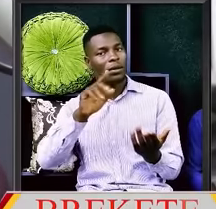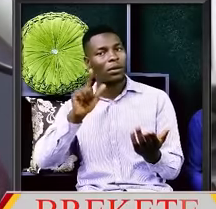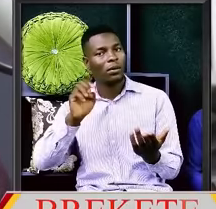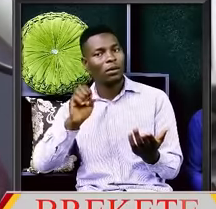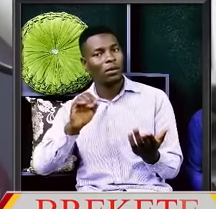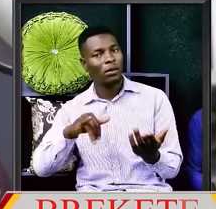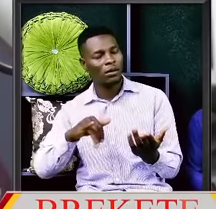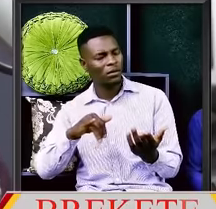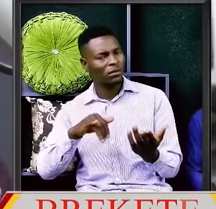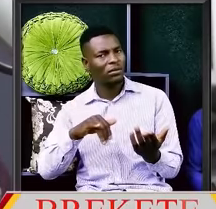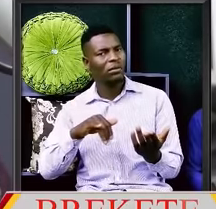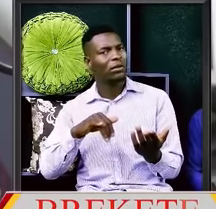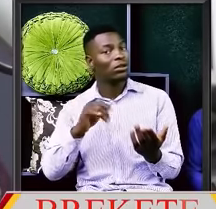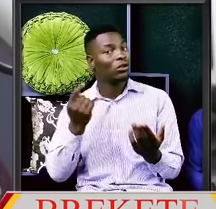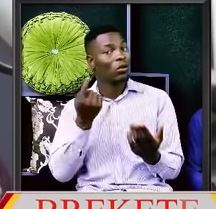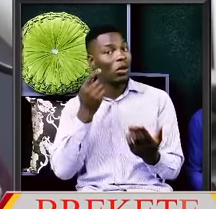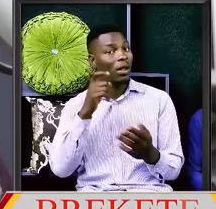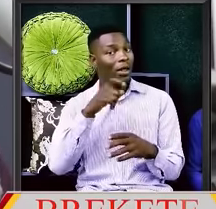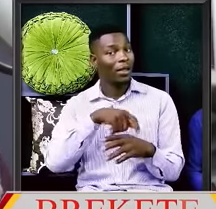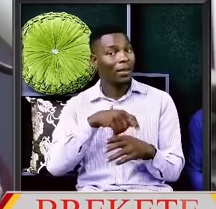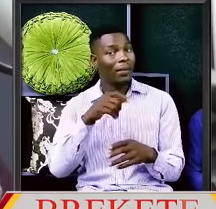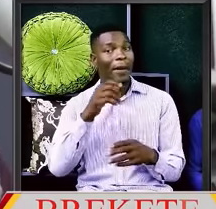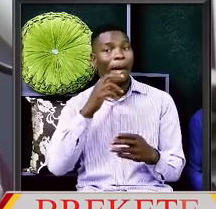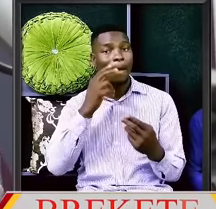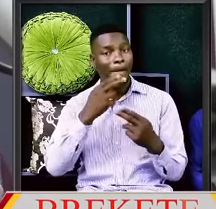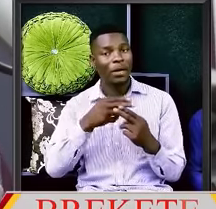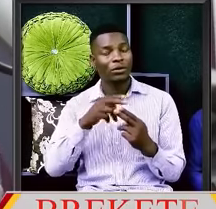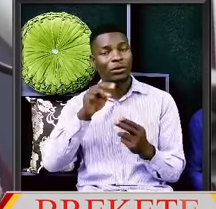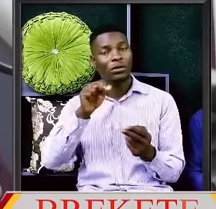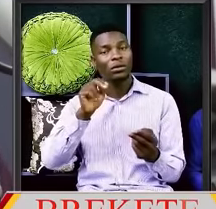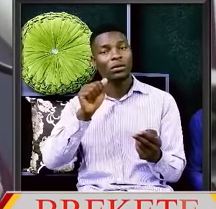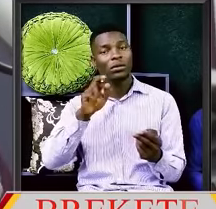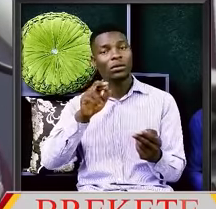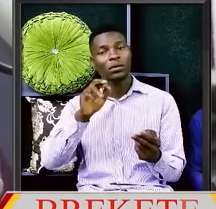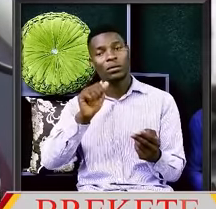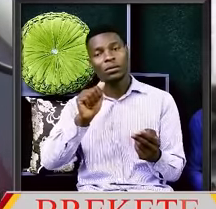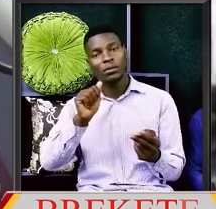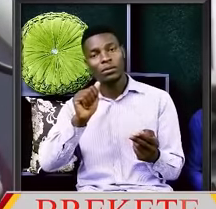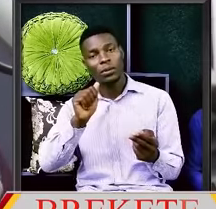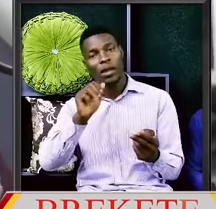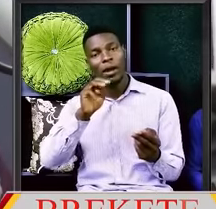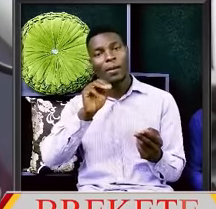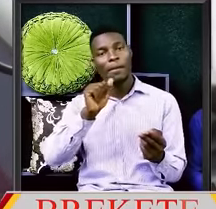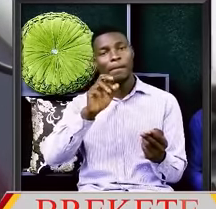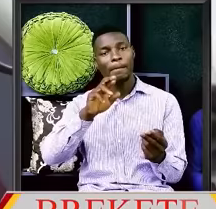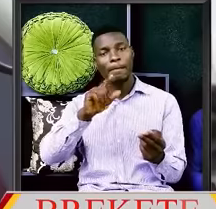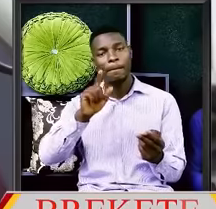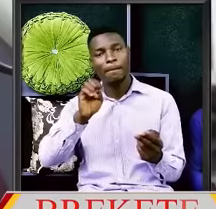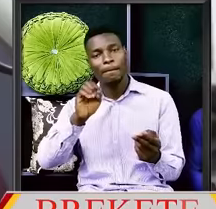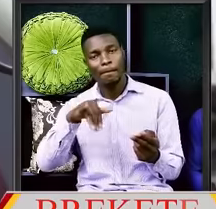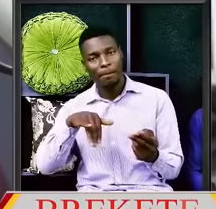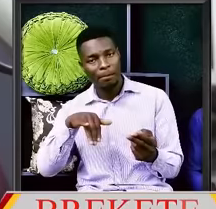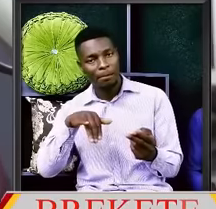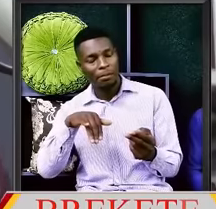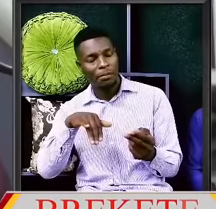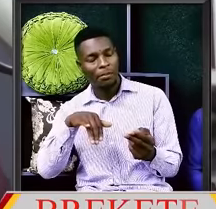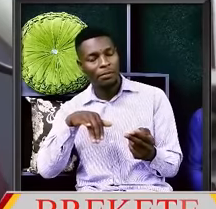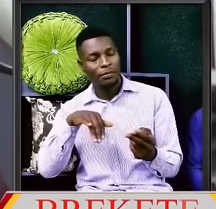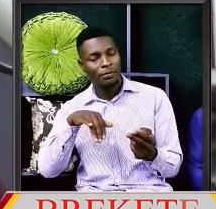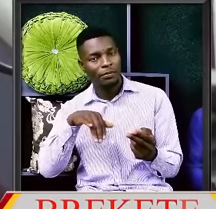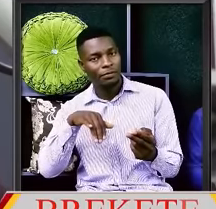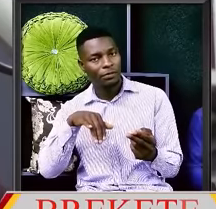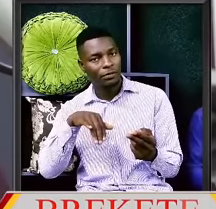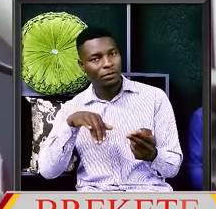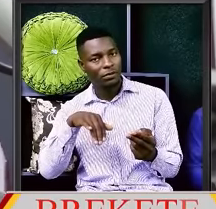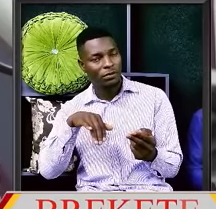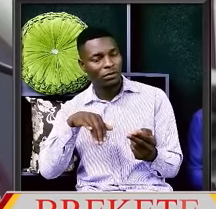he said that Nairamali only bullied his son because to show superiority. And we came questioning, what does